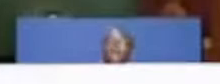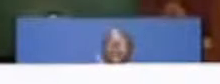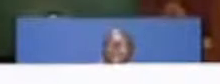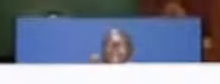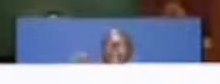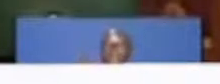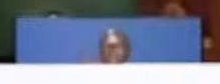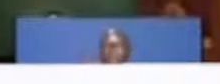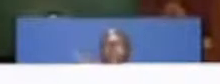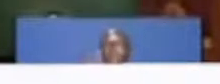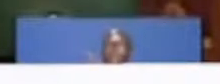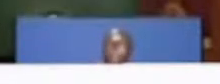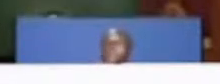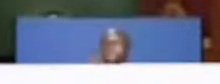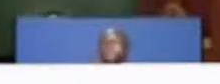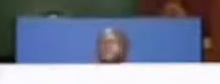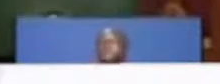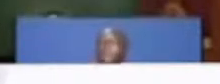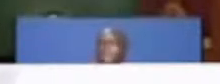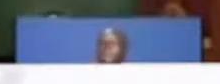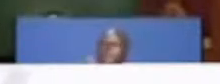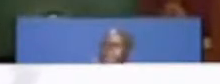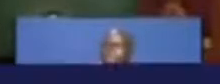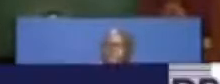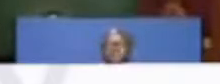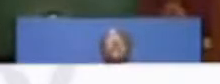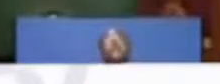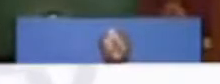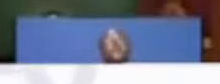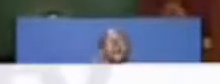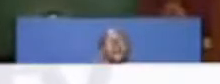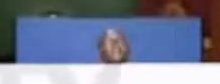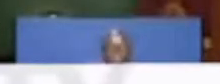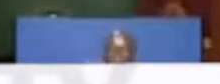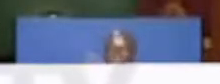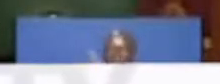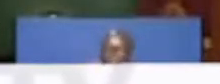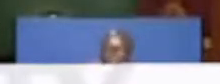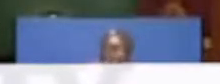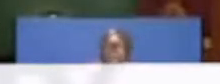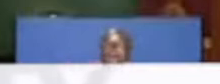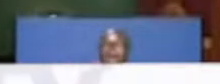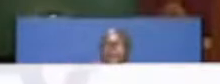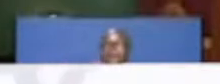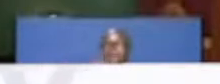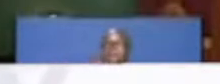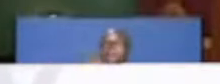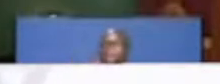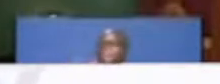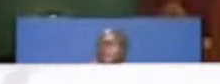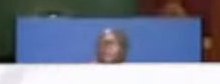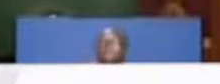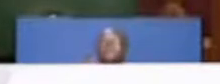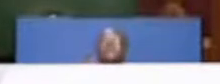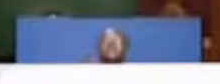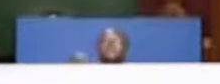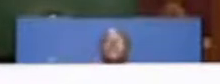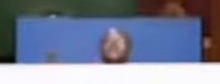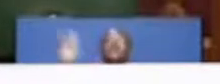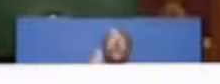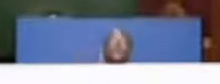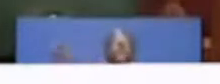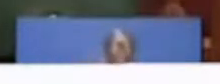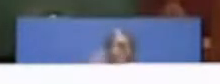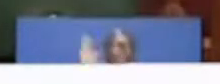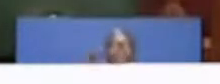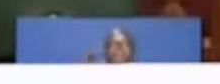Nairobi to Nanyuki, which has been revived under the KDF. The KMC is now using it to transport more than